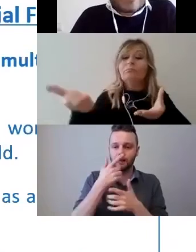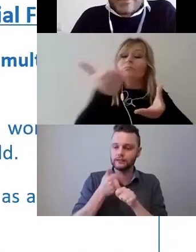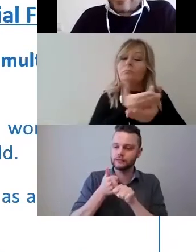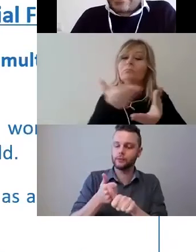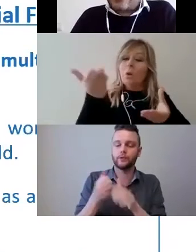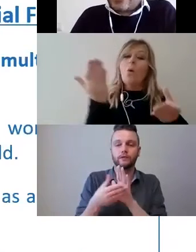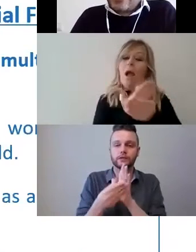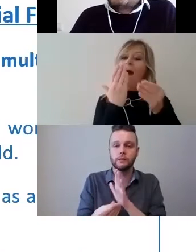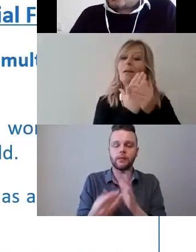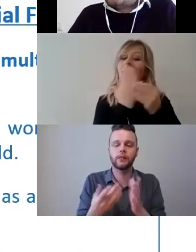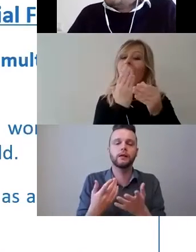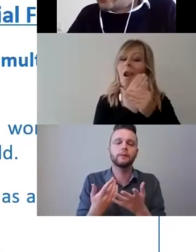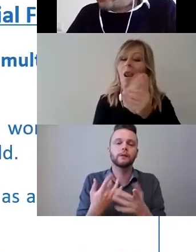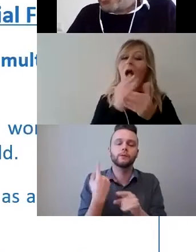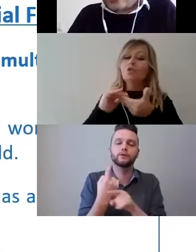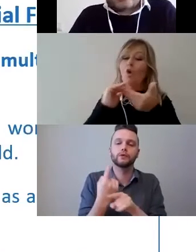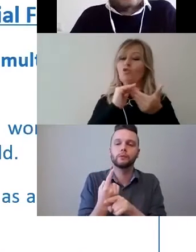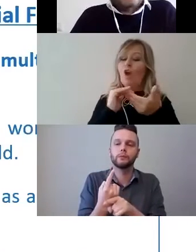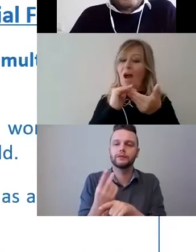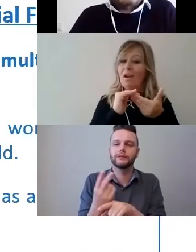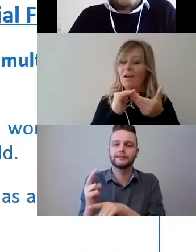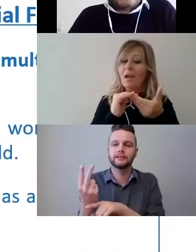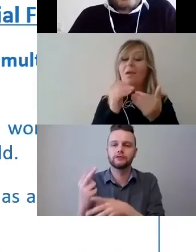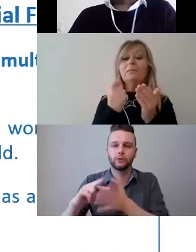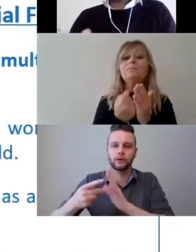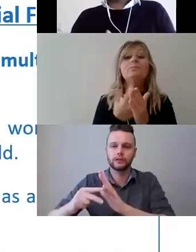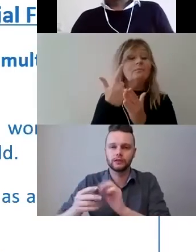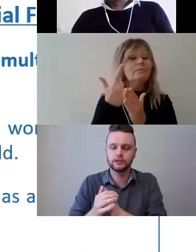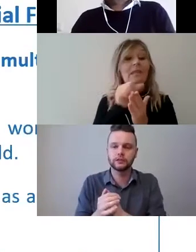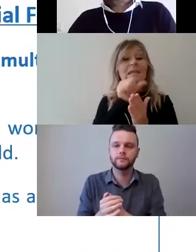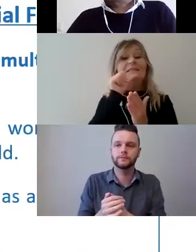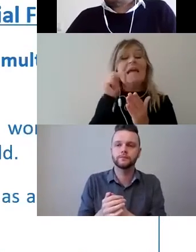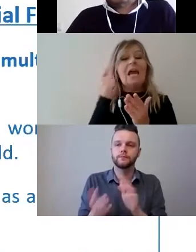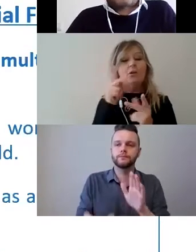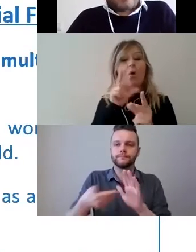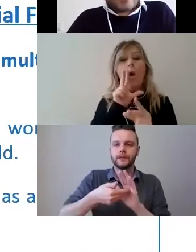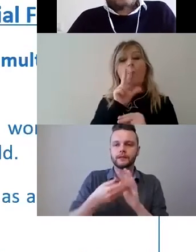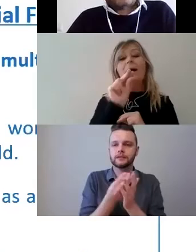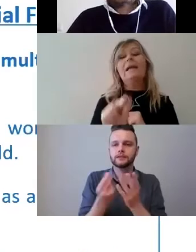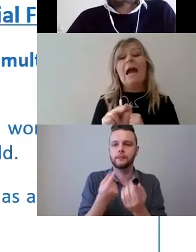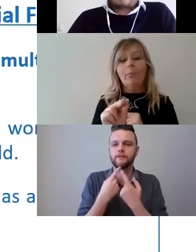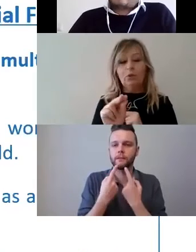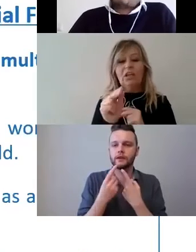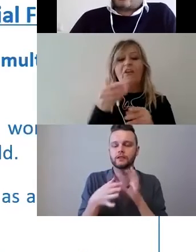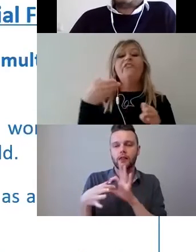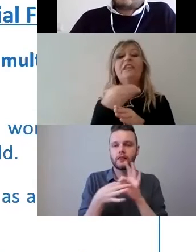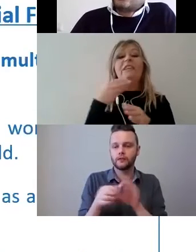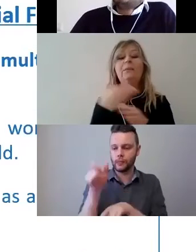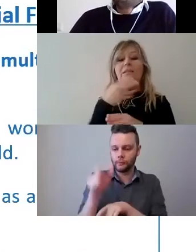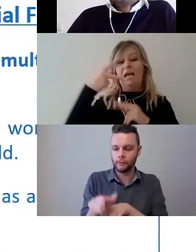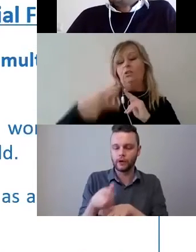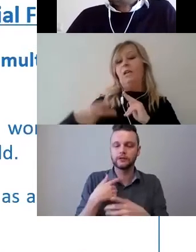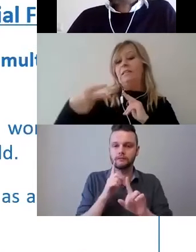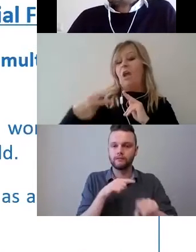when we talk about secondary victimization, and having already some information about the person can avoid it